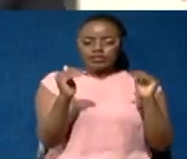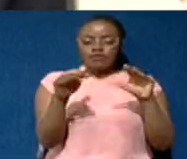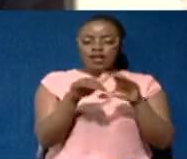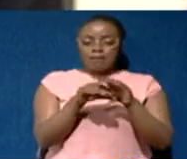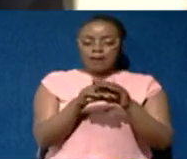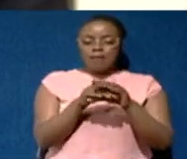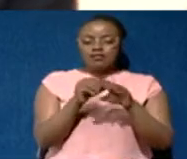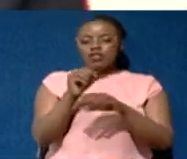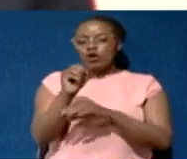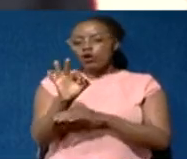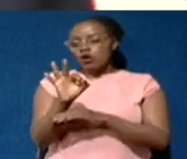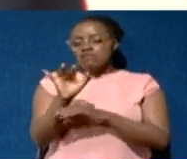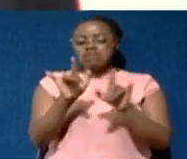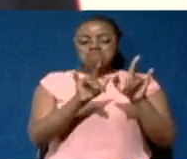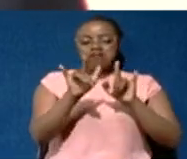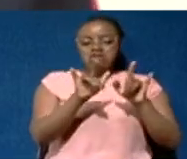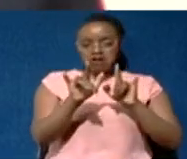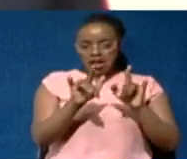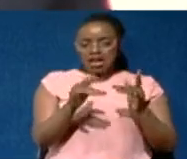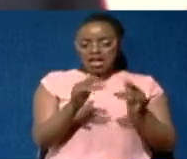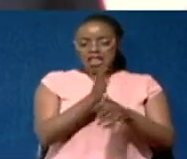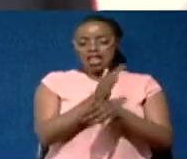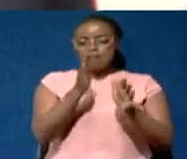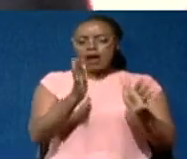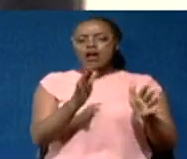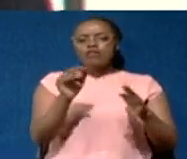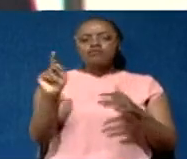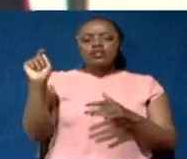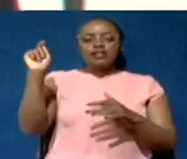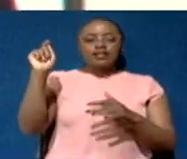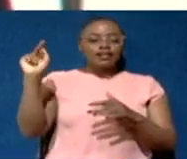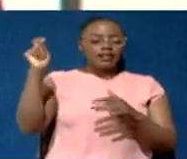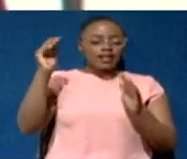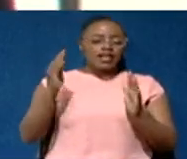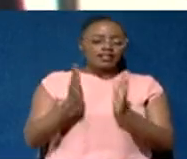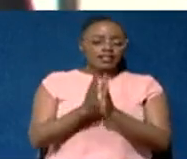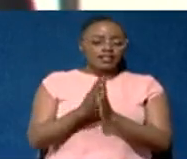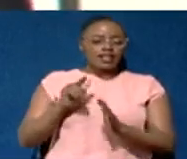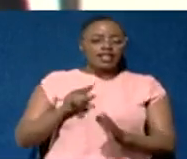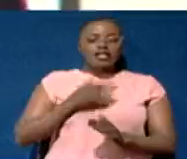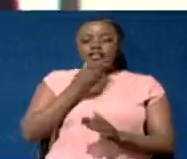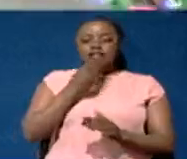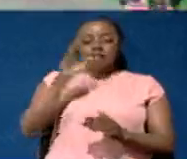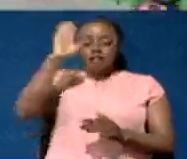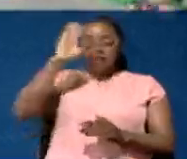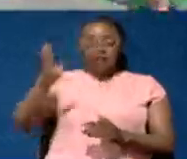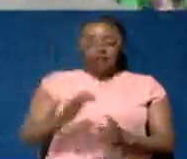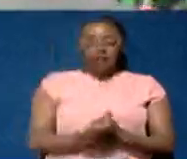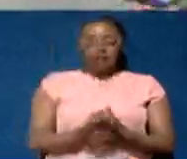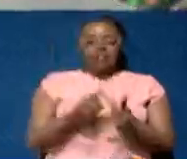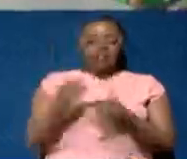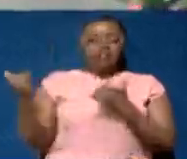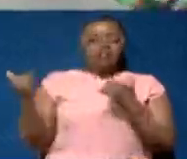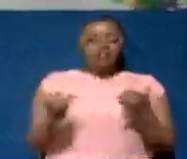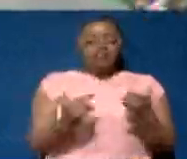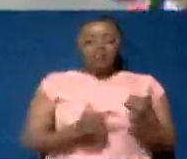members of the diplomatic corps, fellow Kenyans, ladies and gentlemen, hamjambo. He then